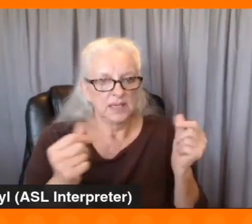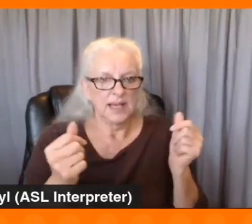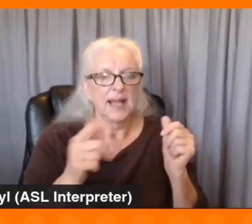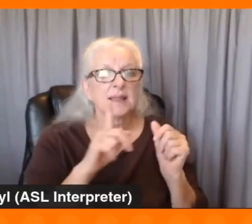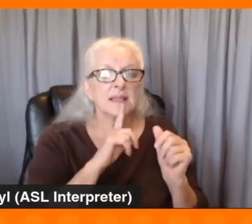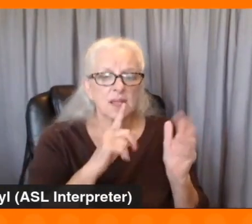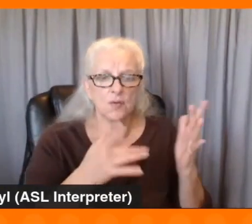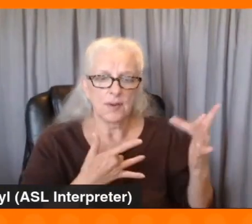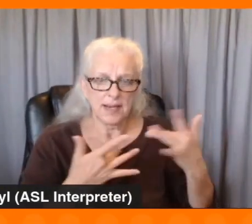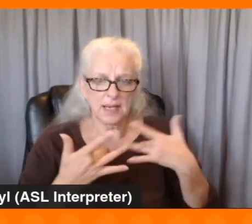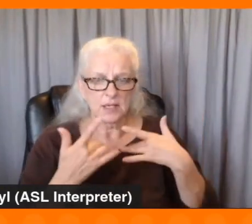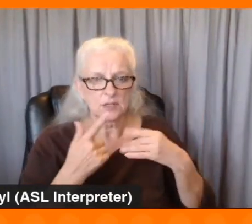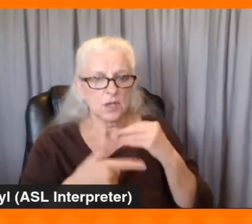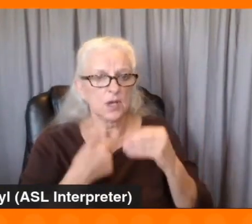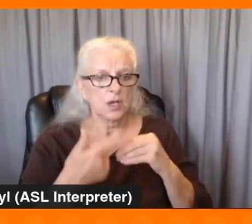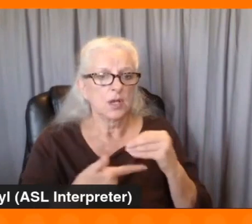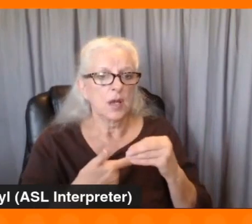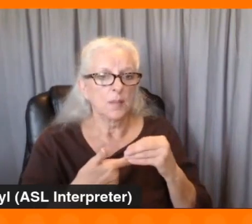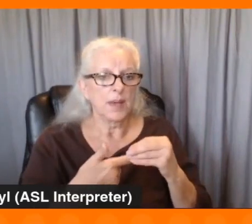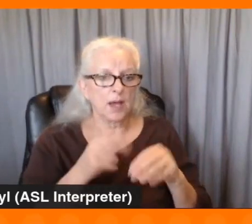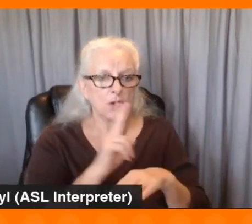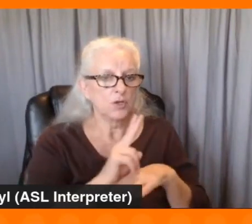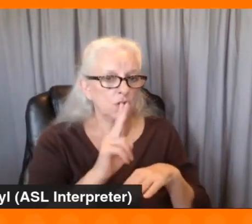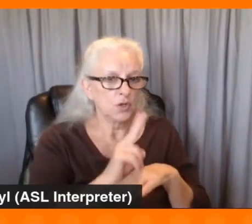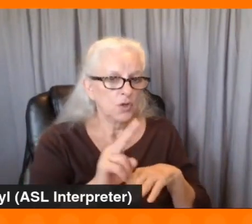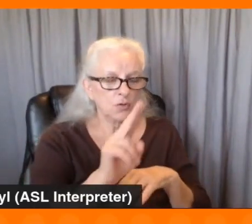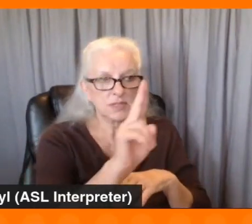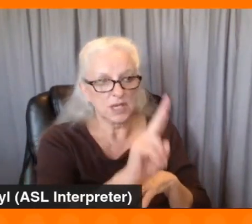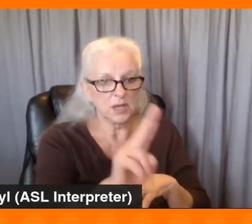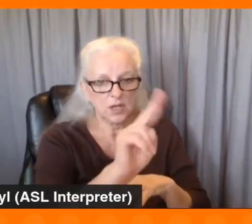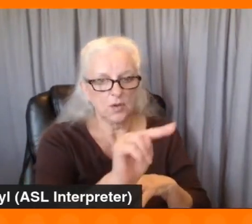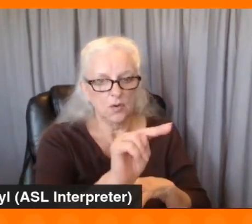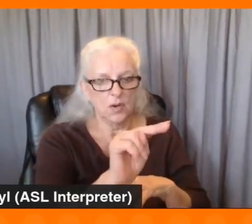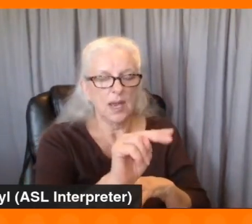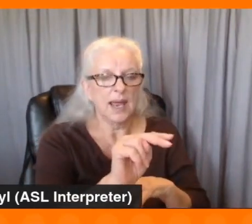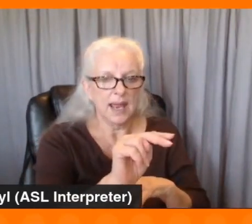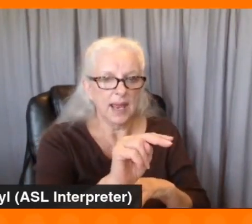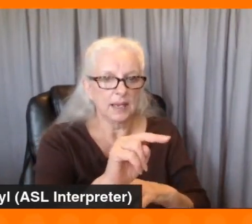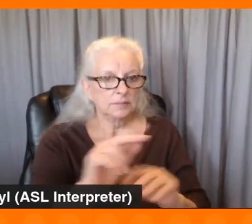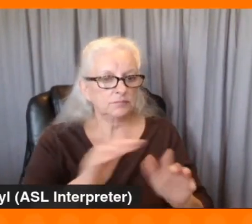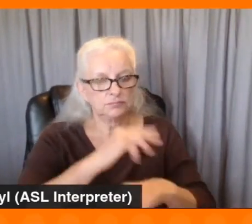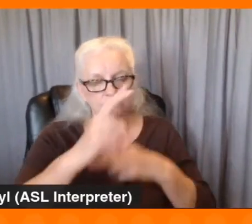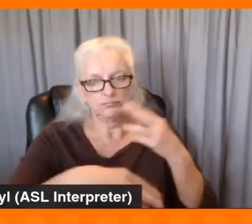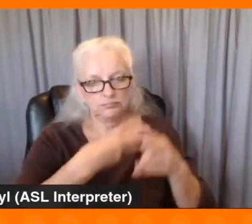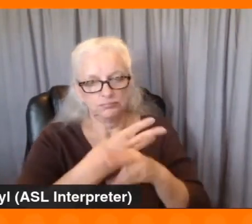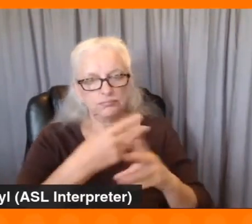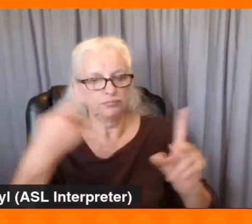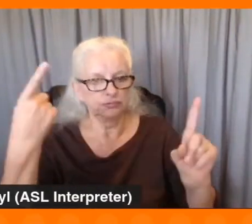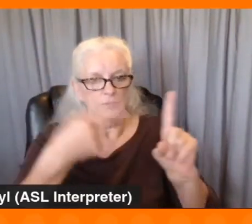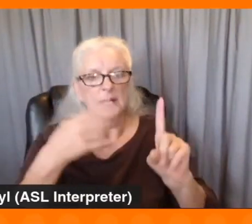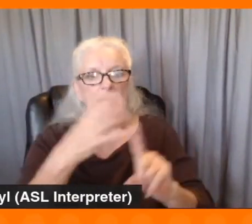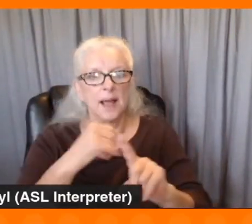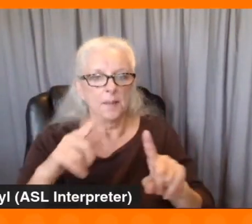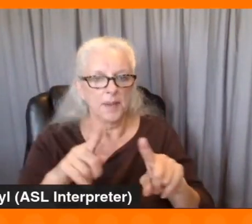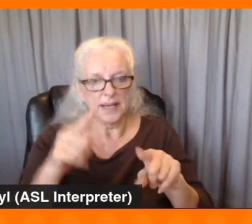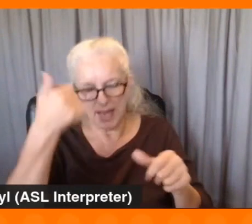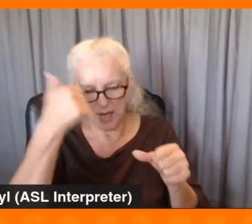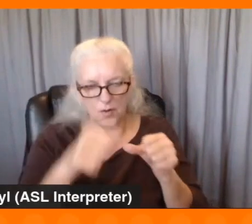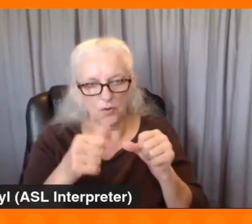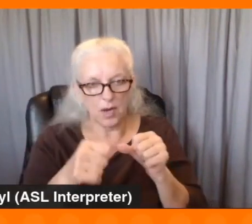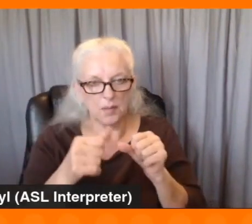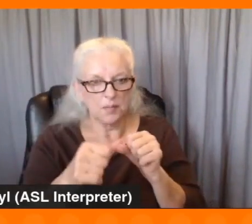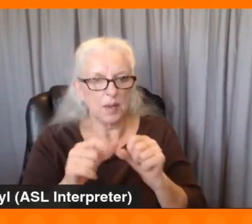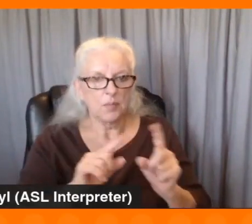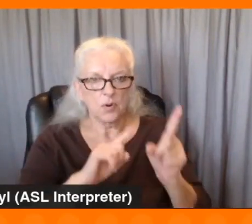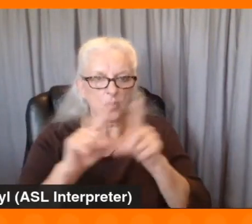care about using the United Nations global goals. So one project I remember visiting a school, and one project